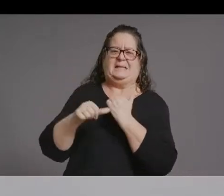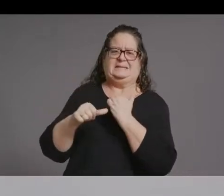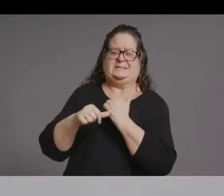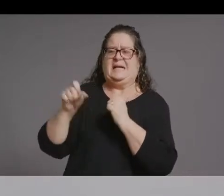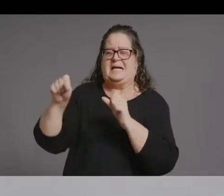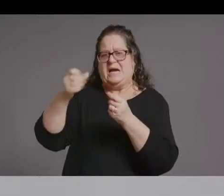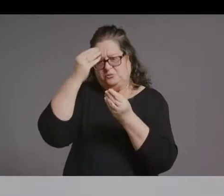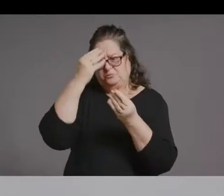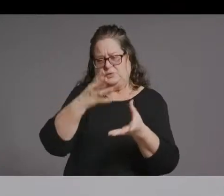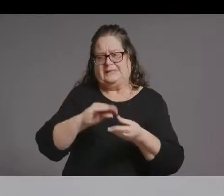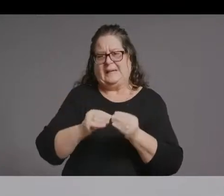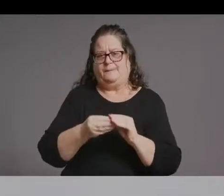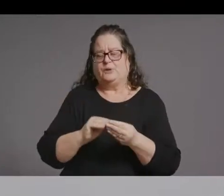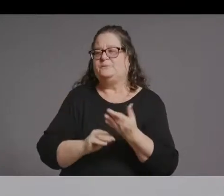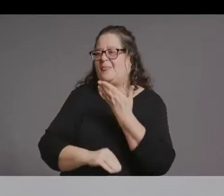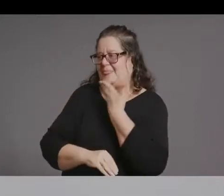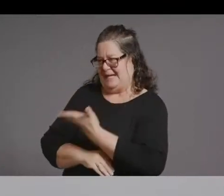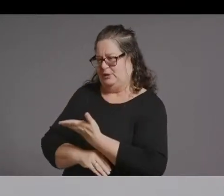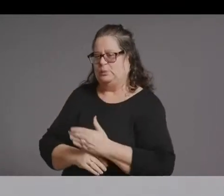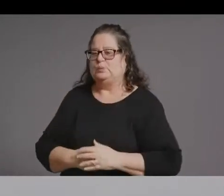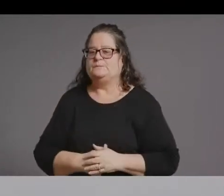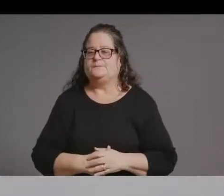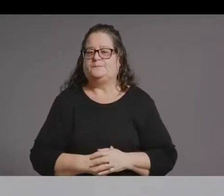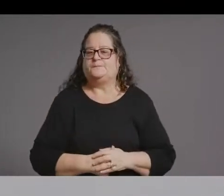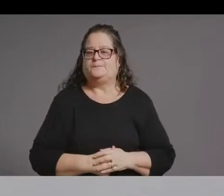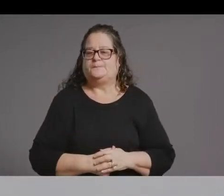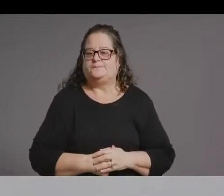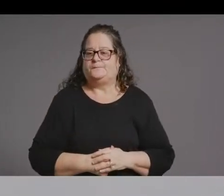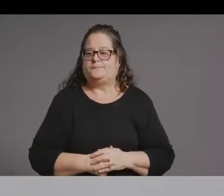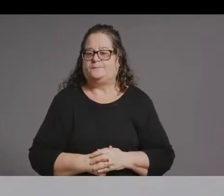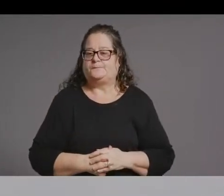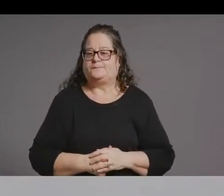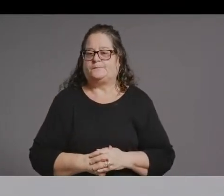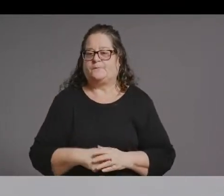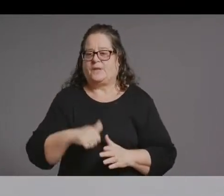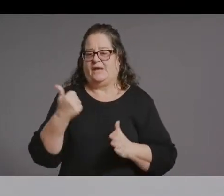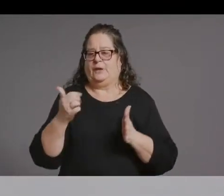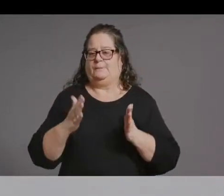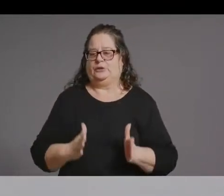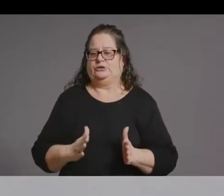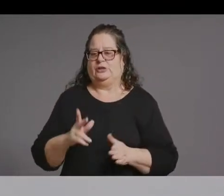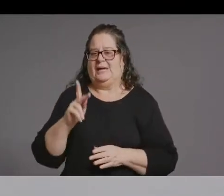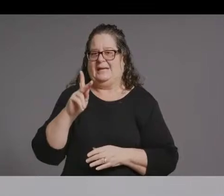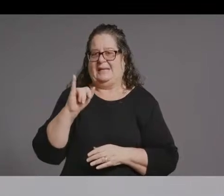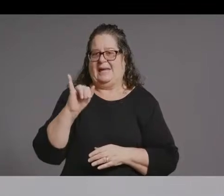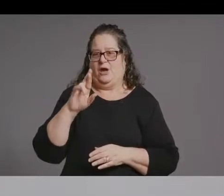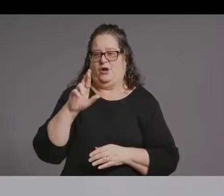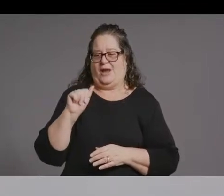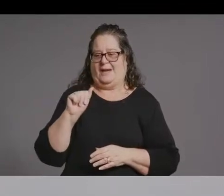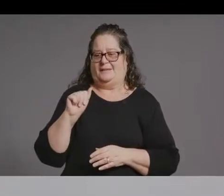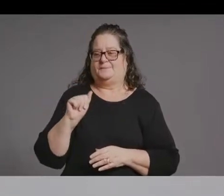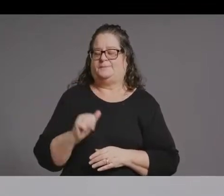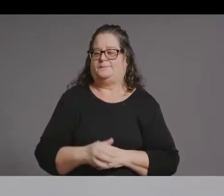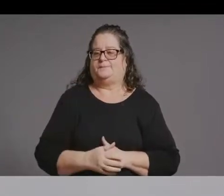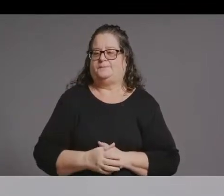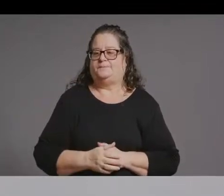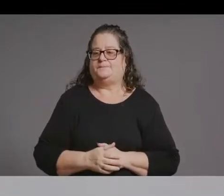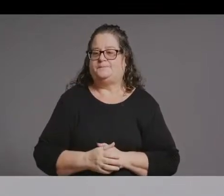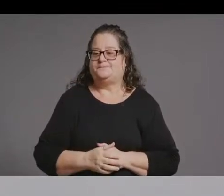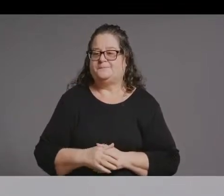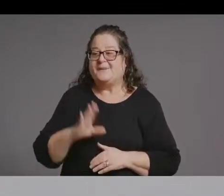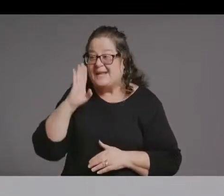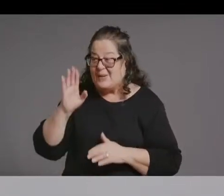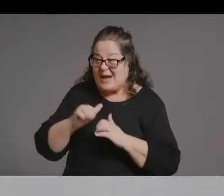Okay, Kiara. Hi. Hi, how are you? I'm good. How are you today? I'm doing